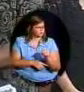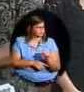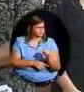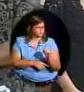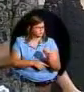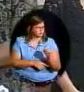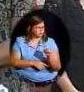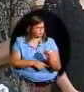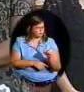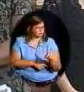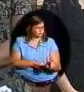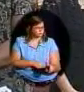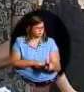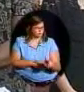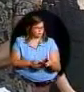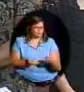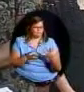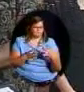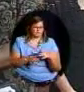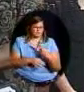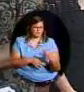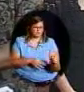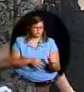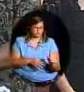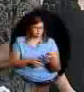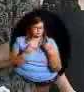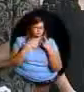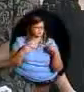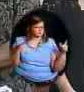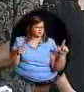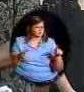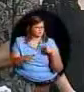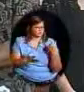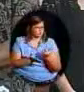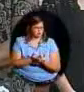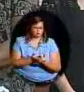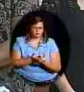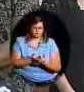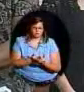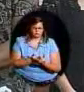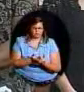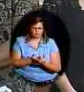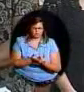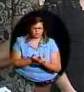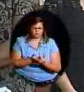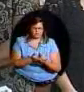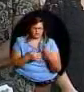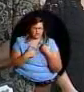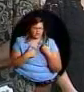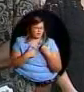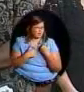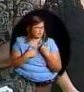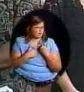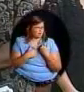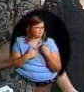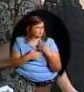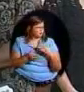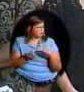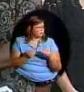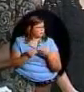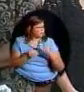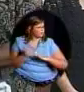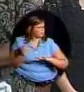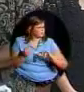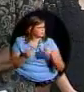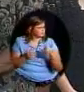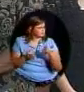high school seniors have successfully graduated from the program and have contributed more than 10,000 work hours to the county, enhancing